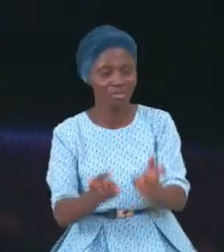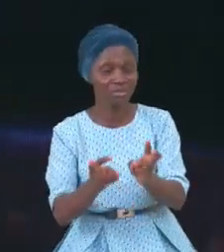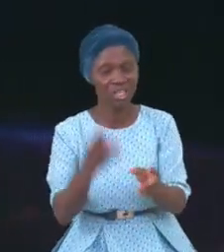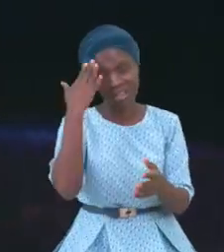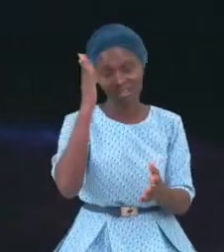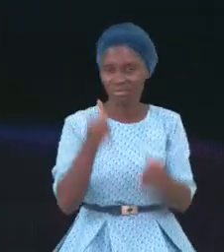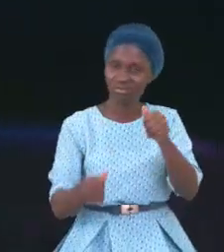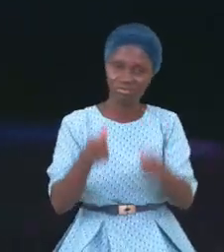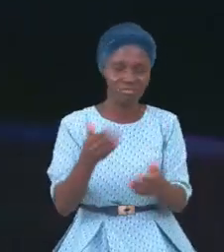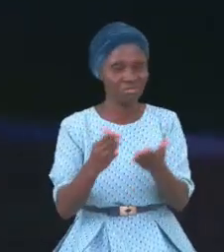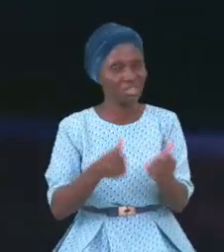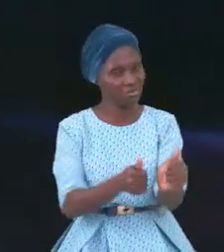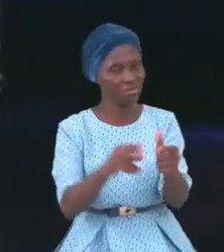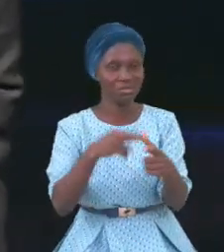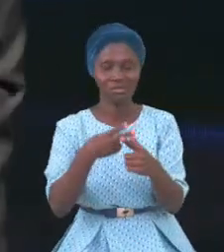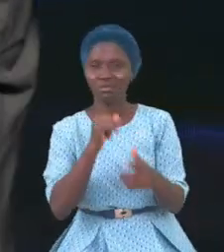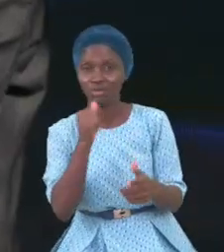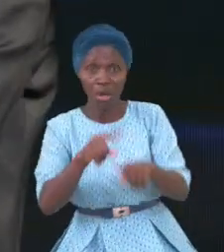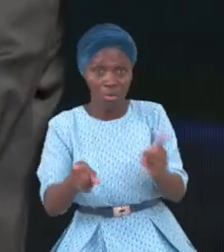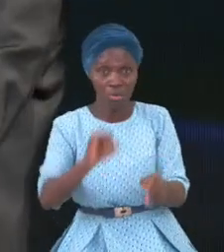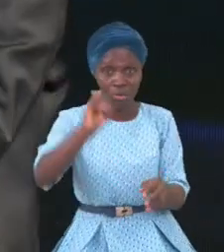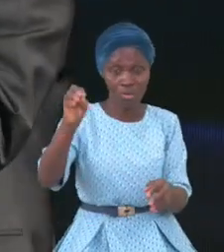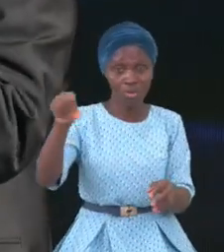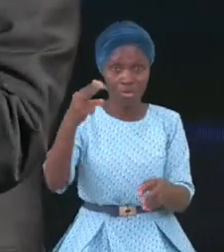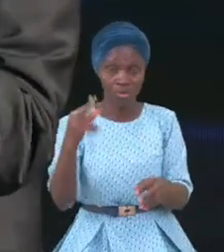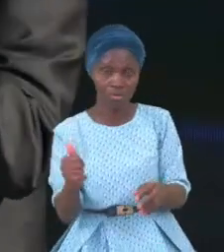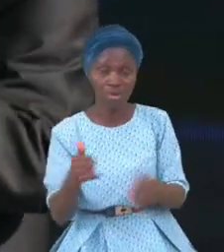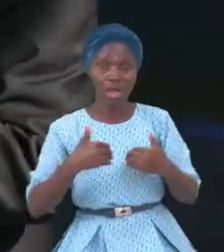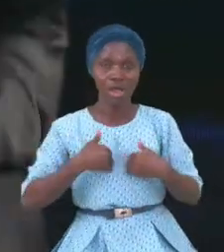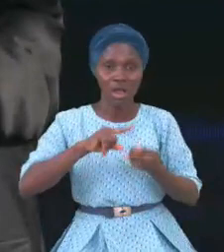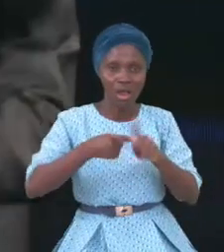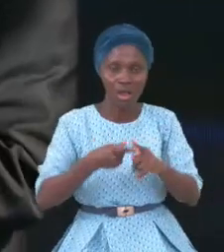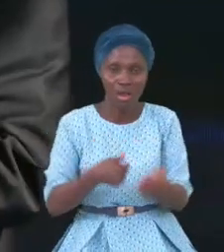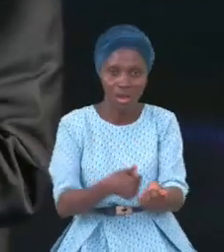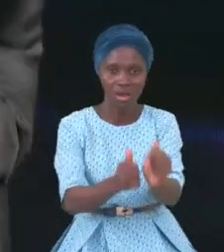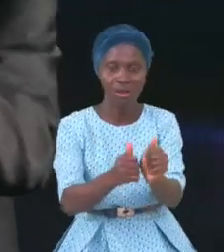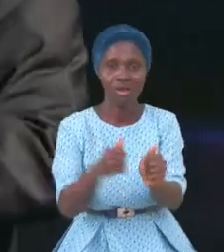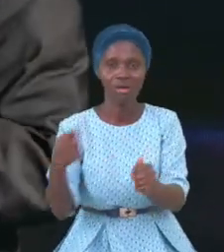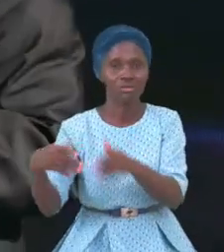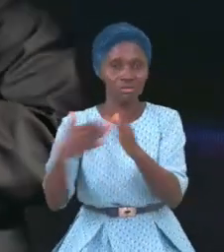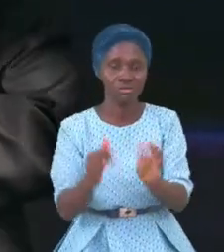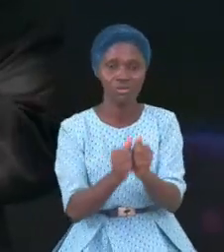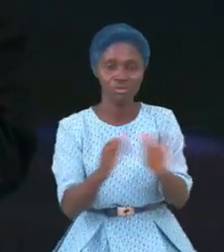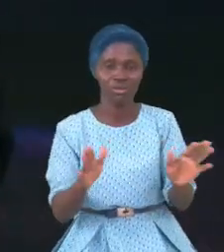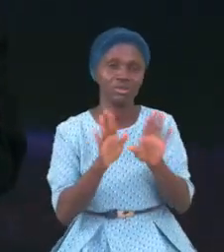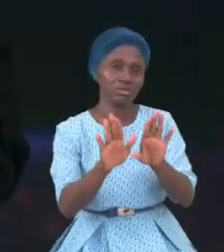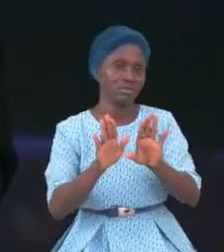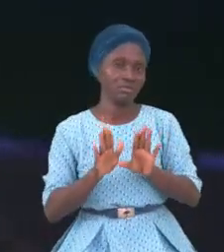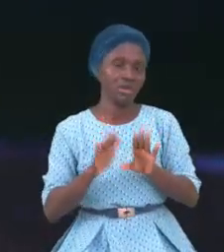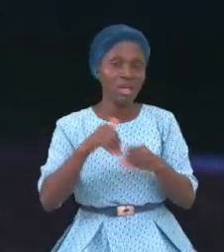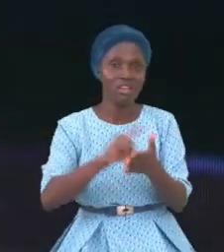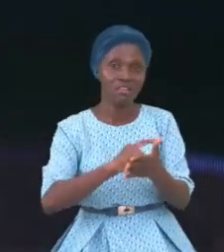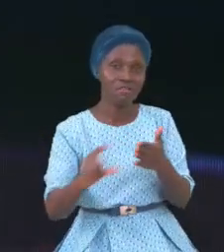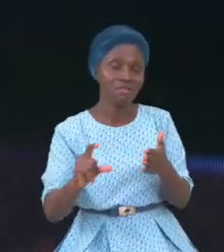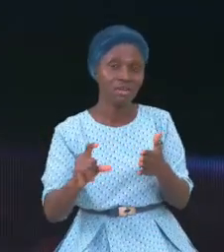of Joshua, he had that companionship with his mentor without fear. Look at verse 14. In verse